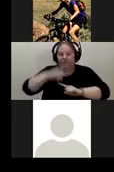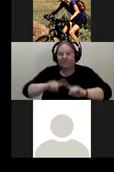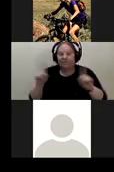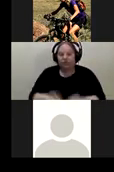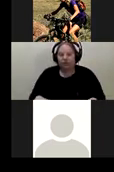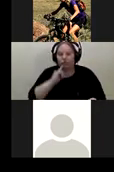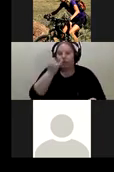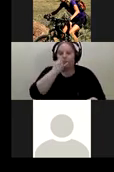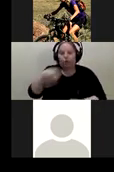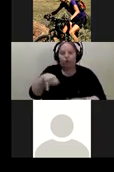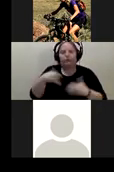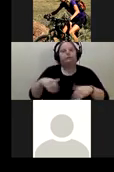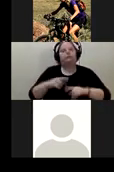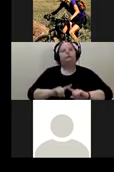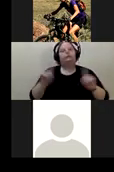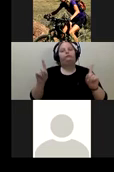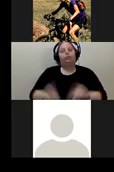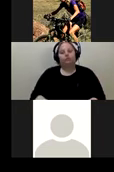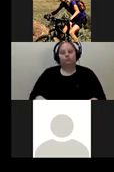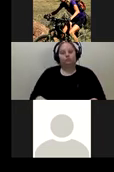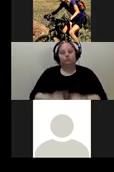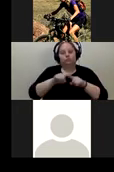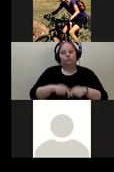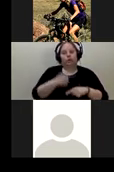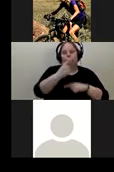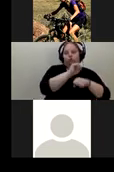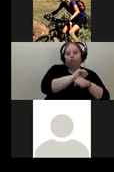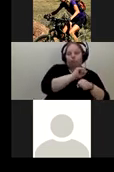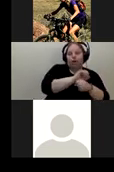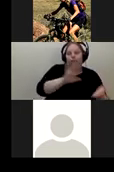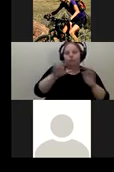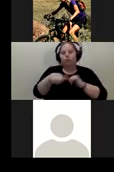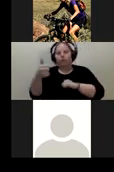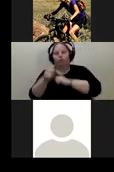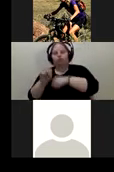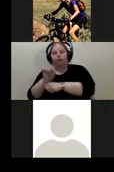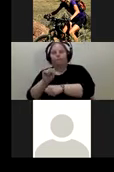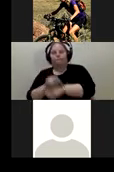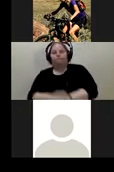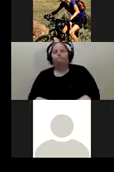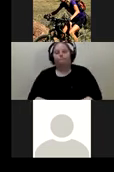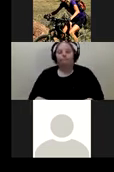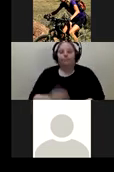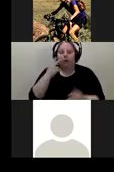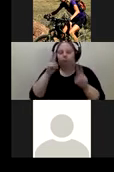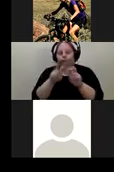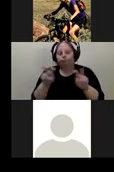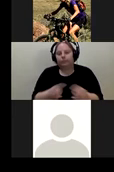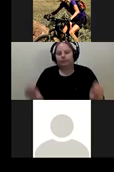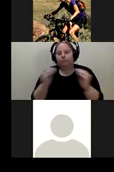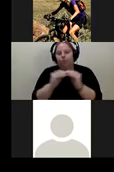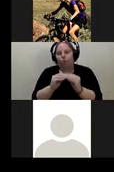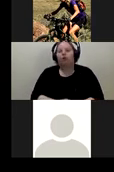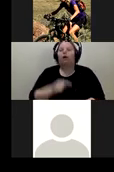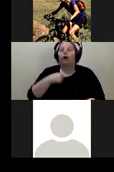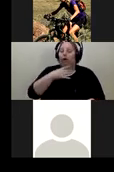Boundaries are very, very different from one type of job to another. So let's take a look. Now,